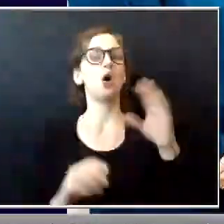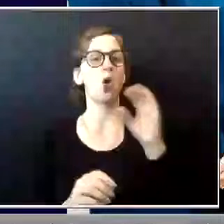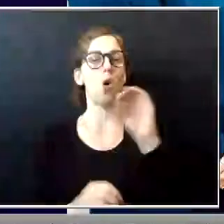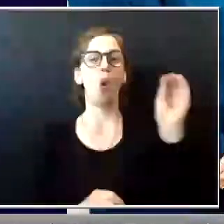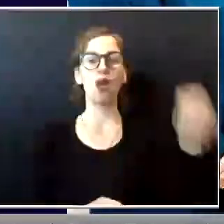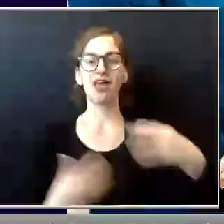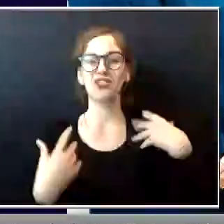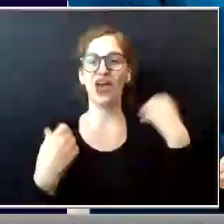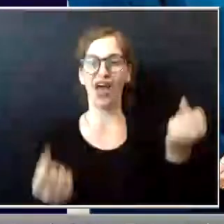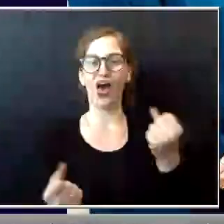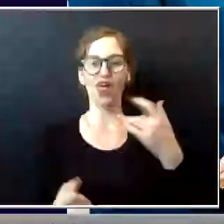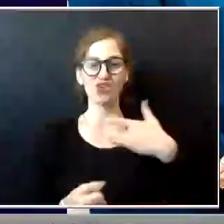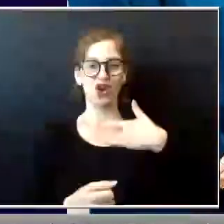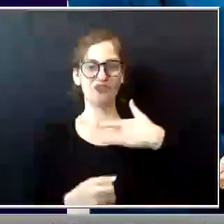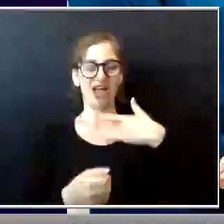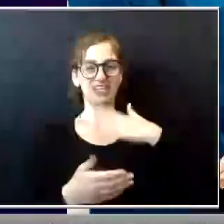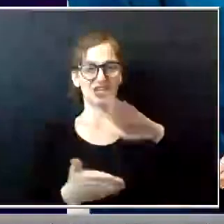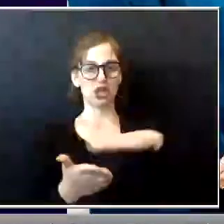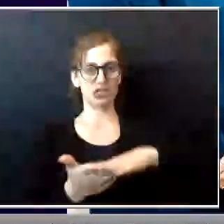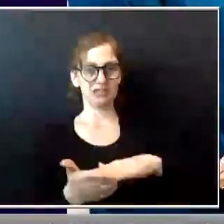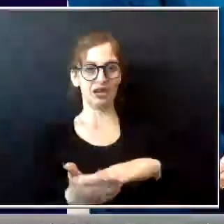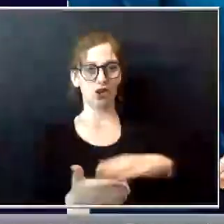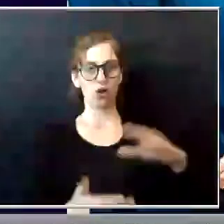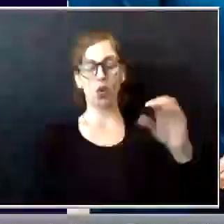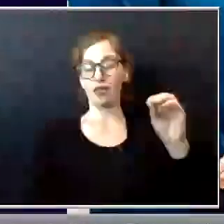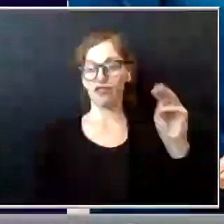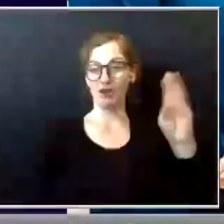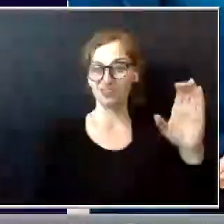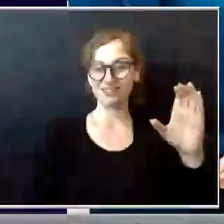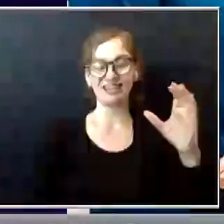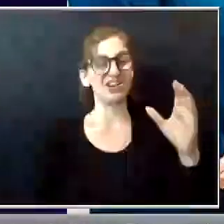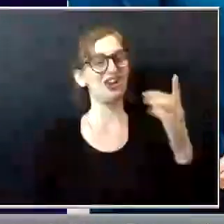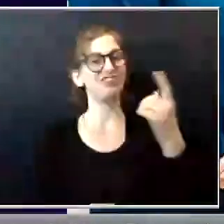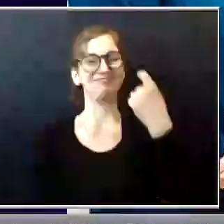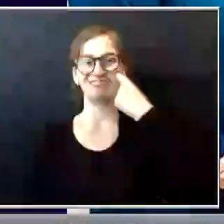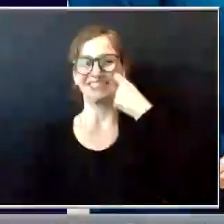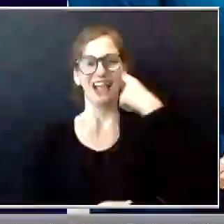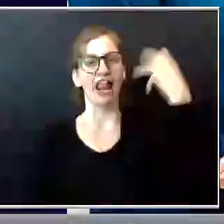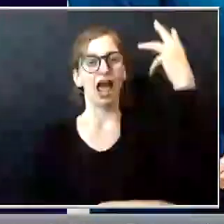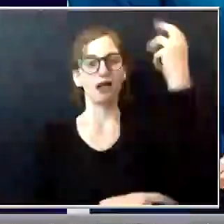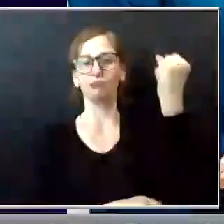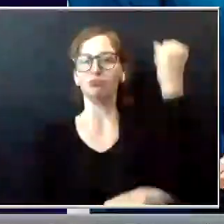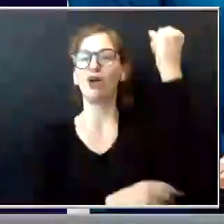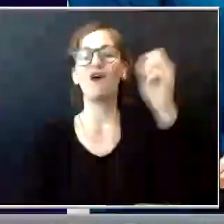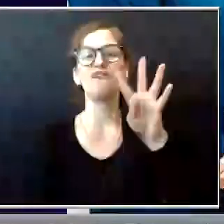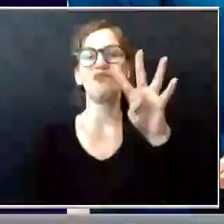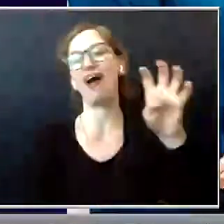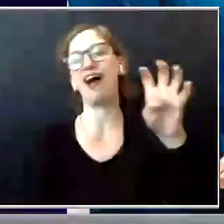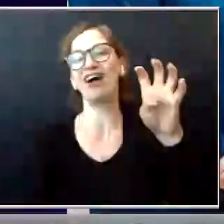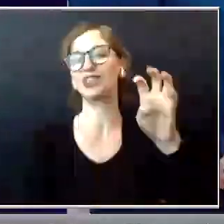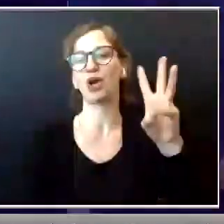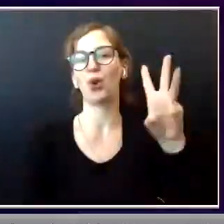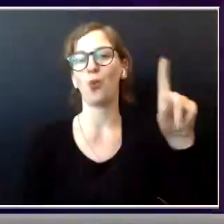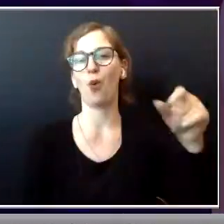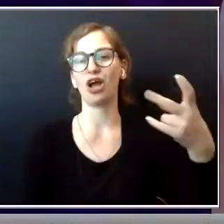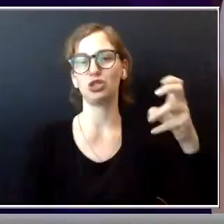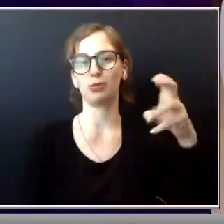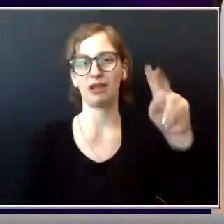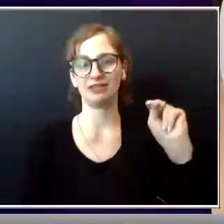Medical Center. They hit 400 Watchman procedures. So they had a big celebration for their 400th Watchman